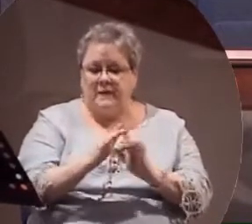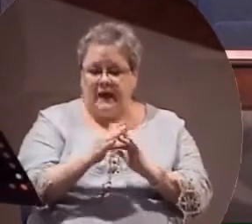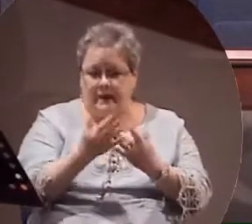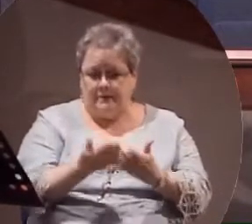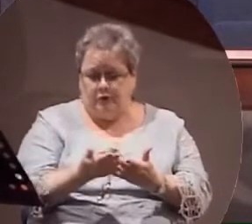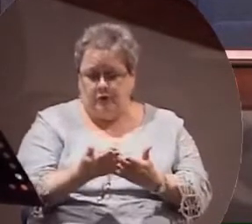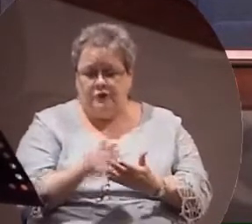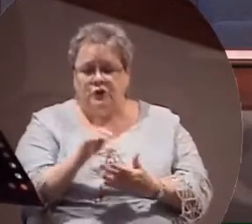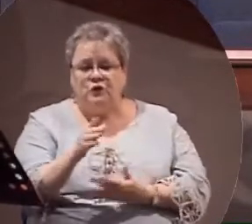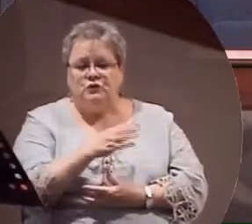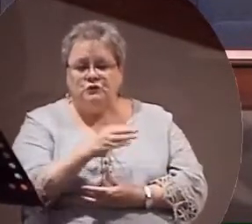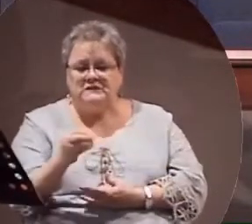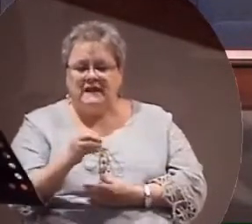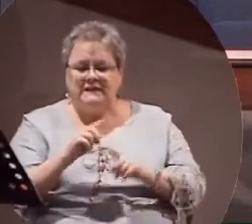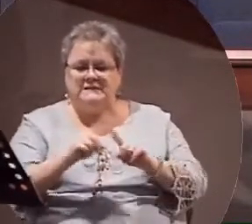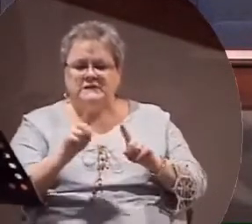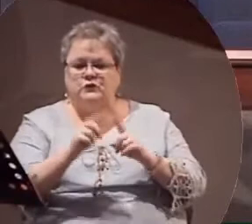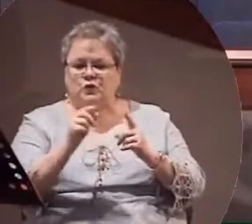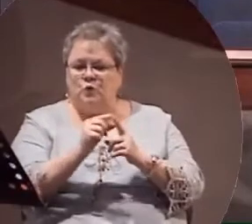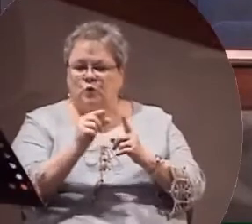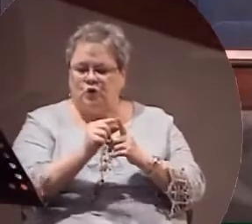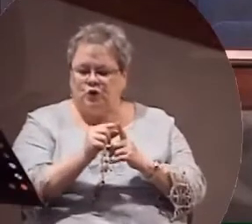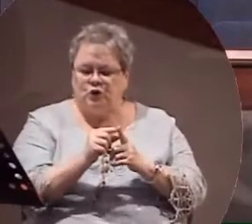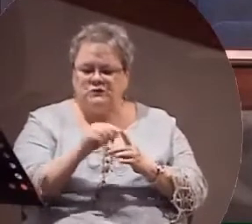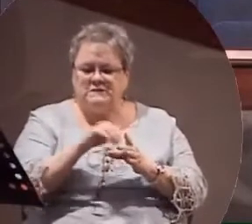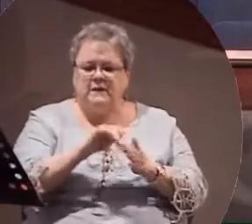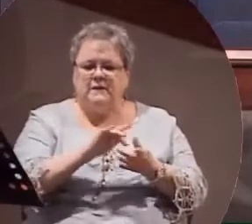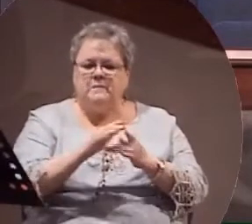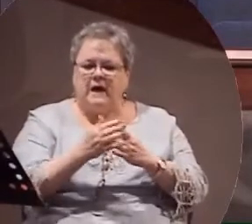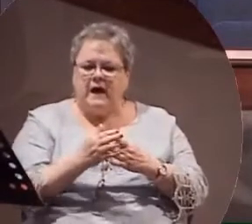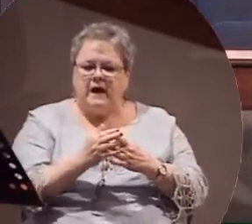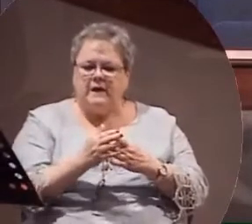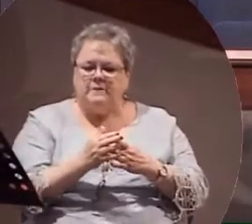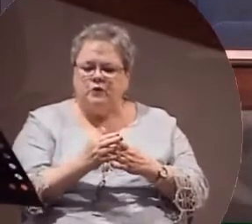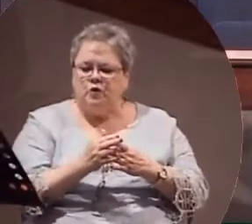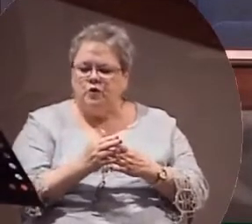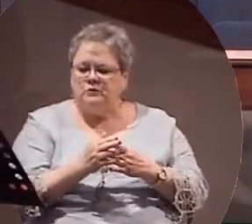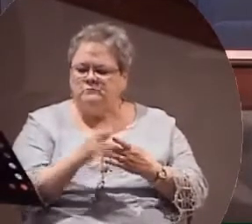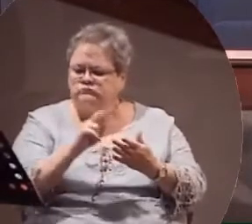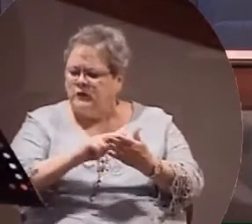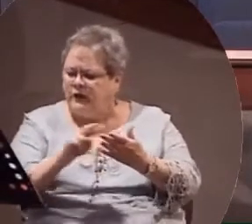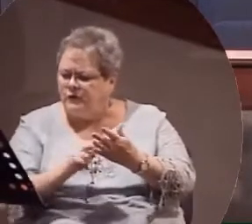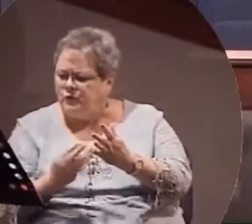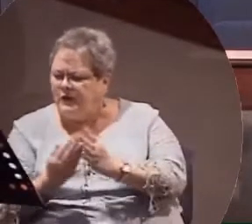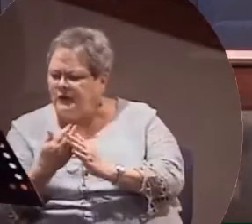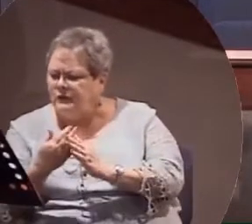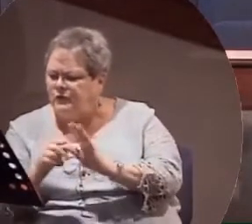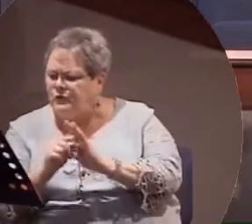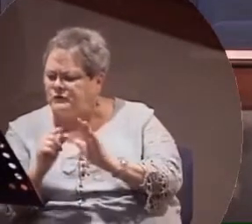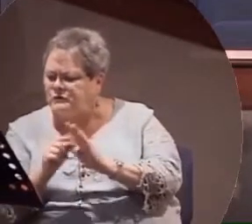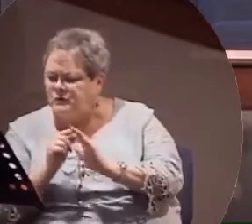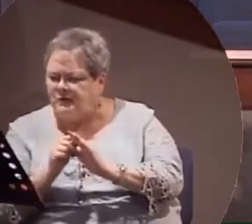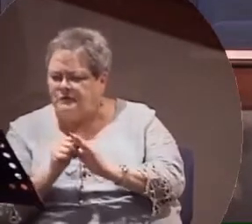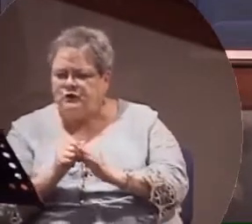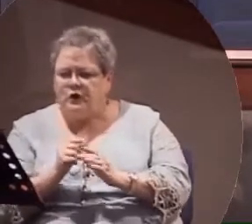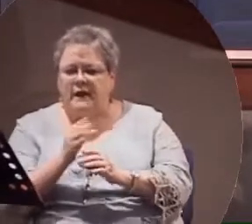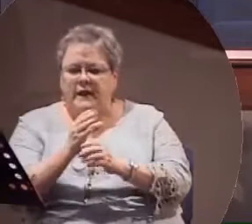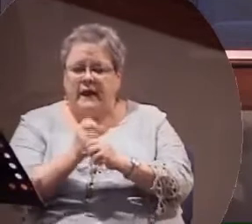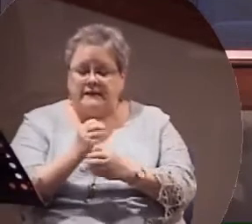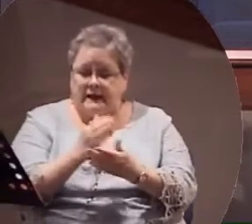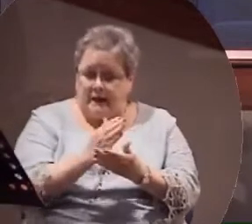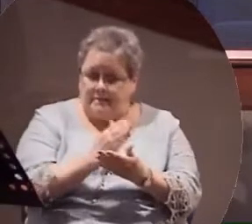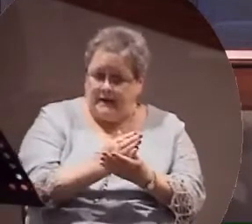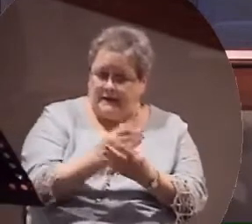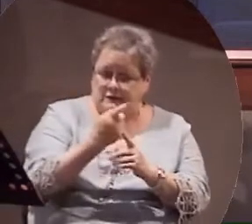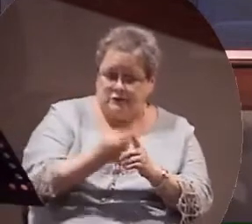You can take certain words that we find in our Bible, we kind of follow them through the Scripture and just kind of get an entire message